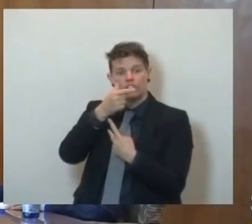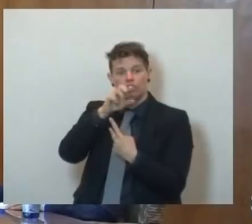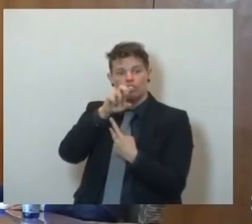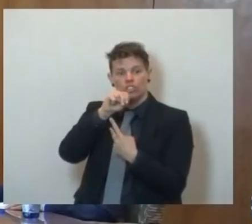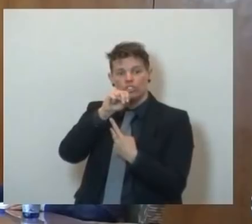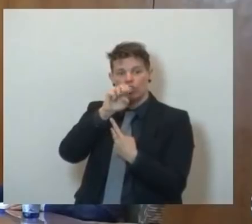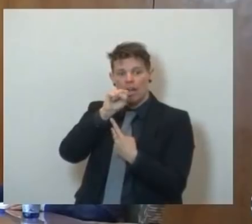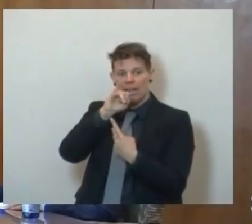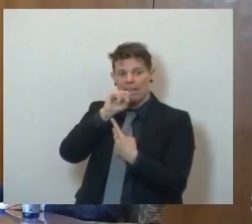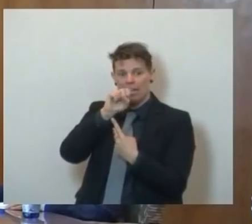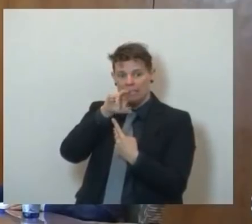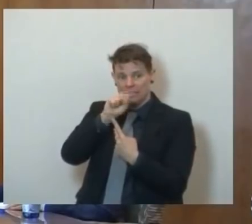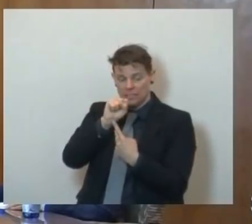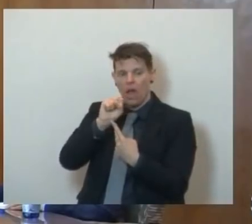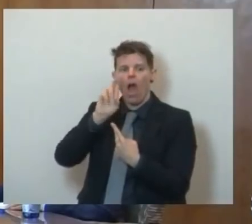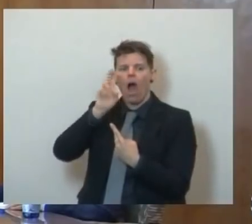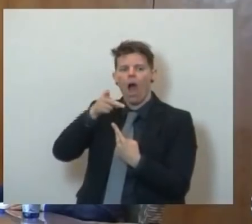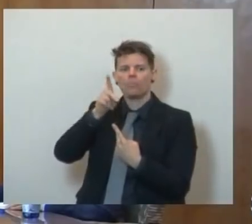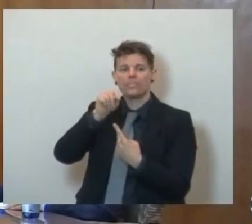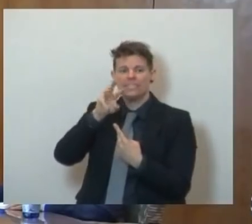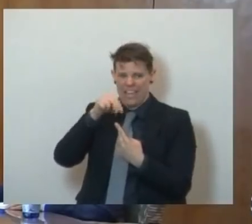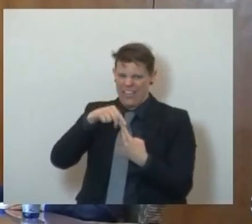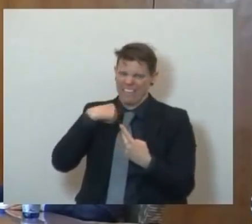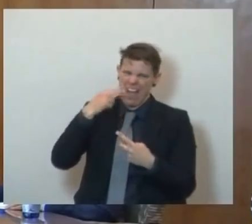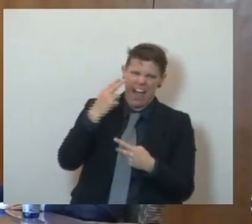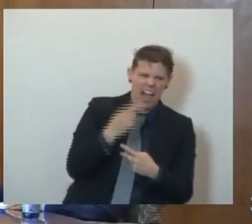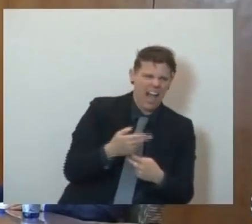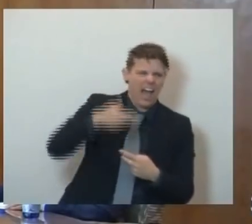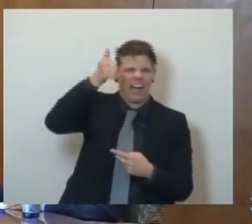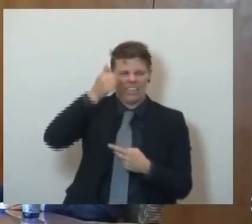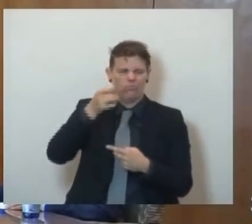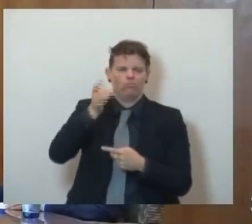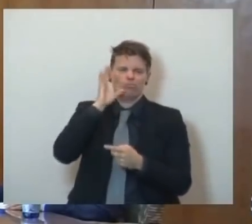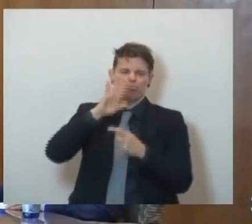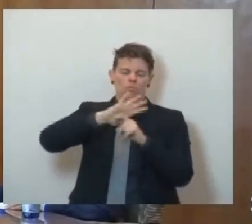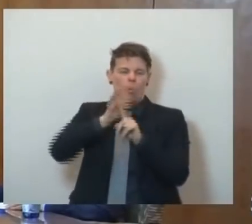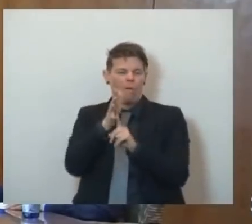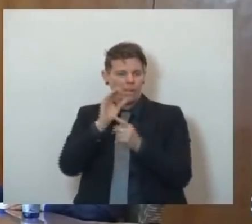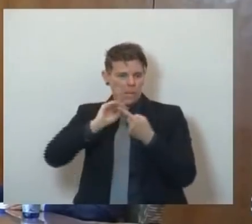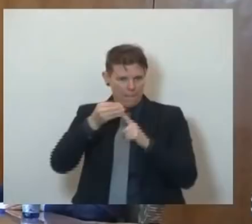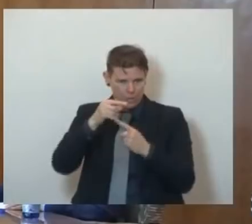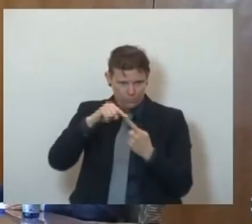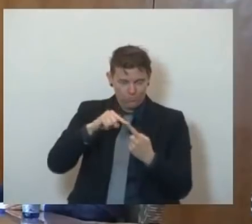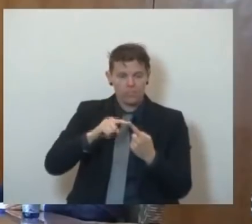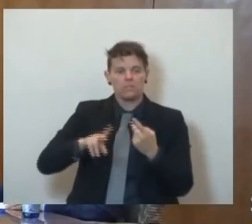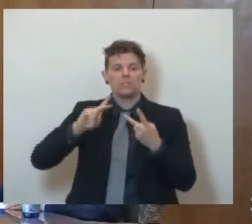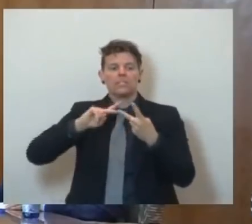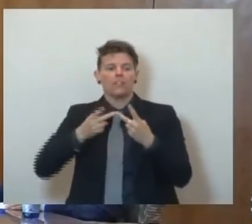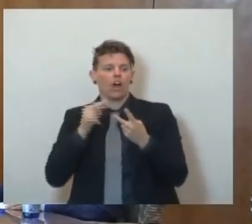the highest COVID rates in assisted living. And then the other one, there have been a lot of deaths at the one in